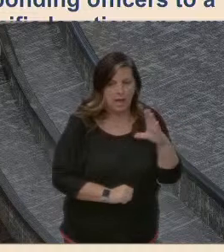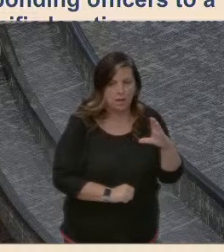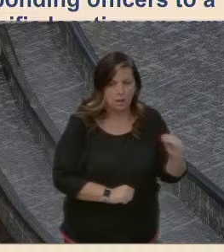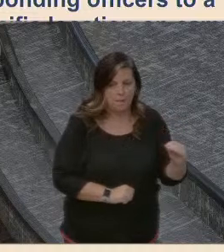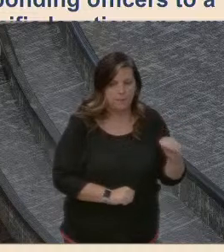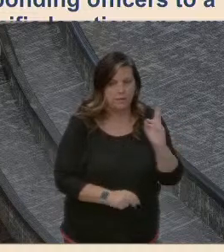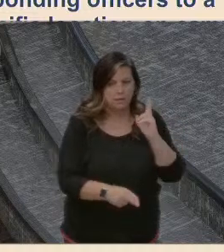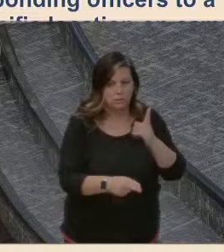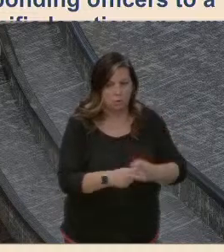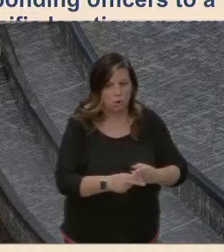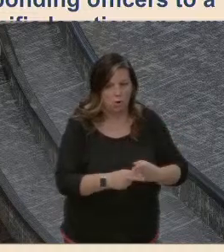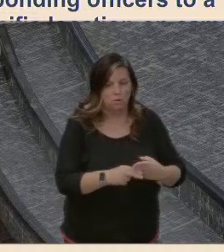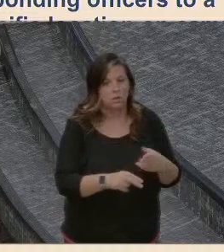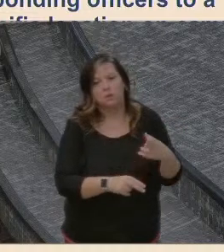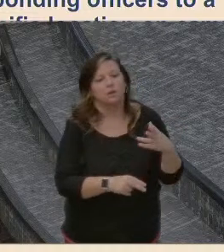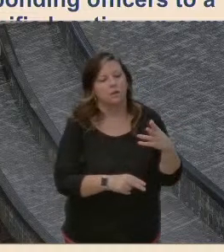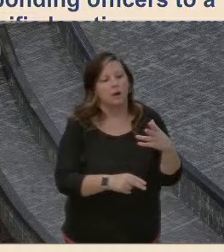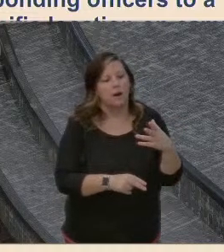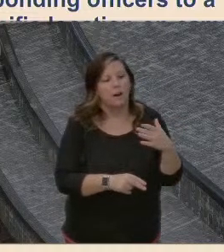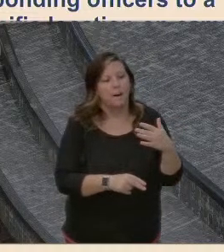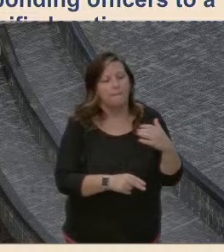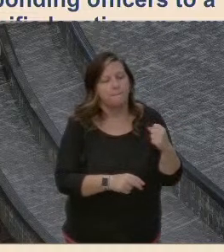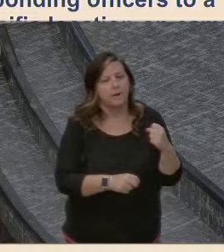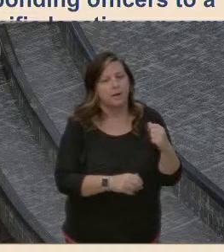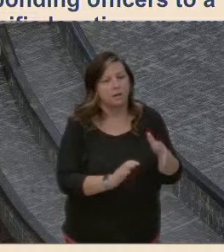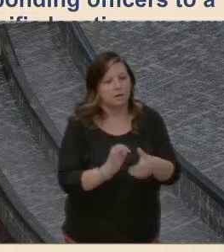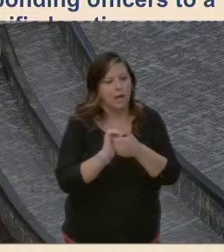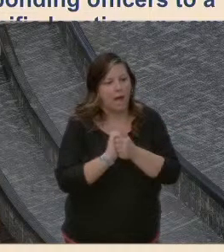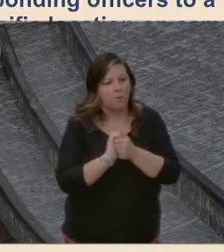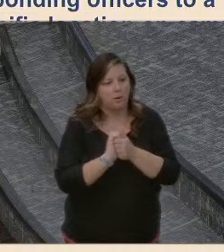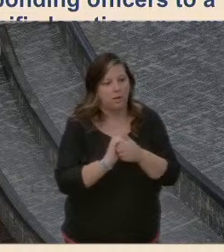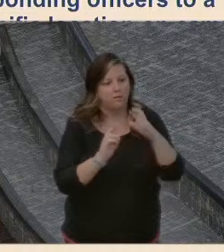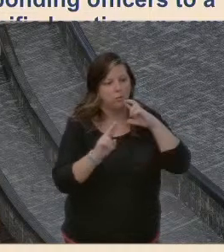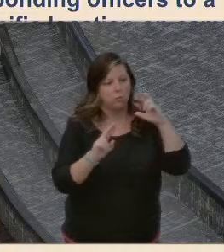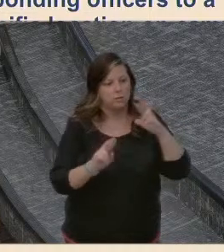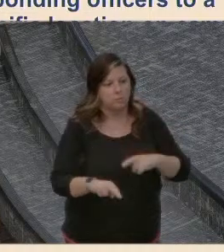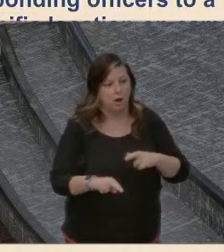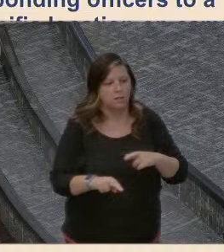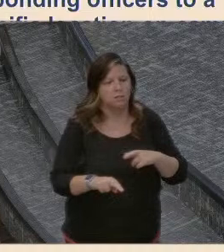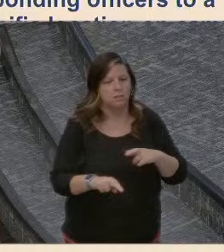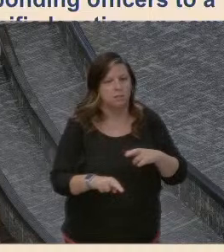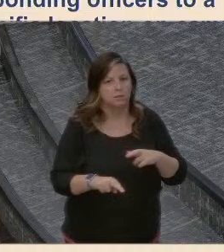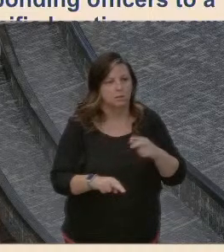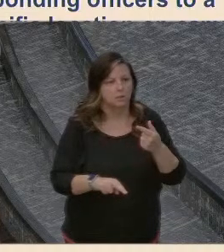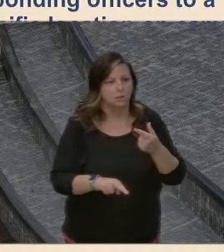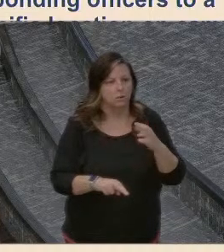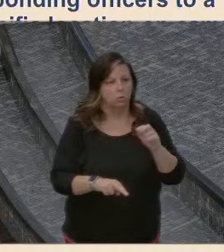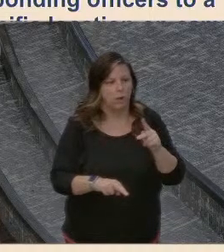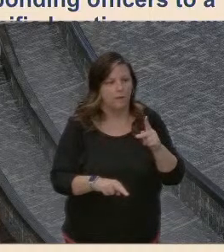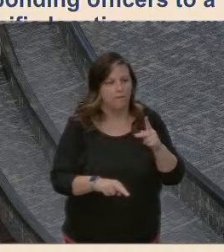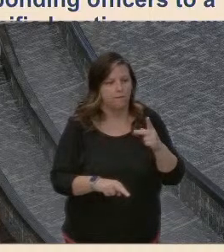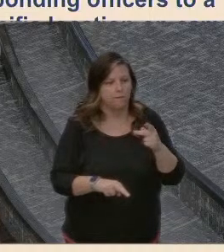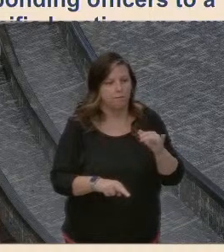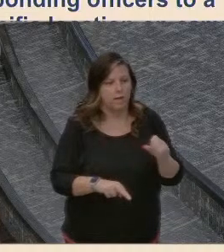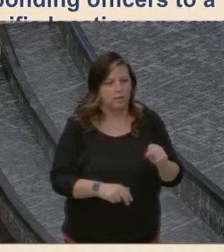Collaborative Response Graphics. So they specialize in school mapping. Thank